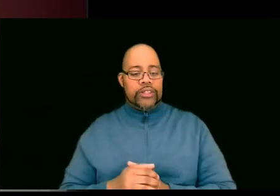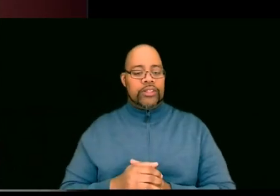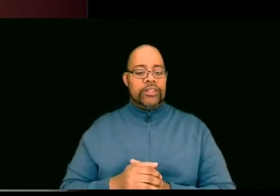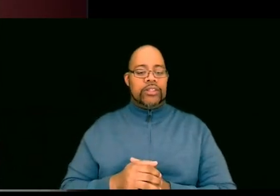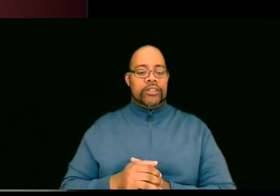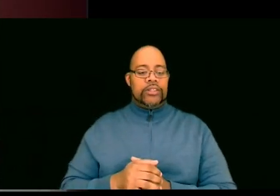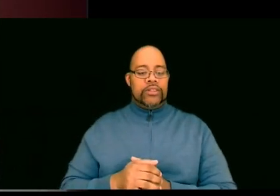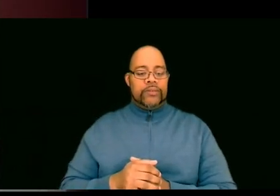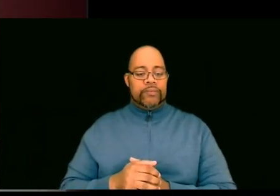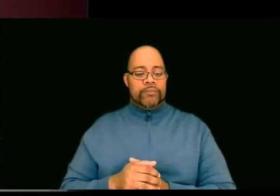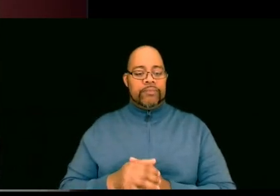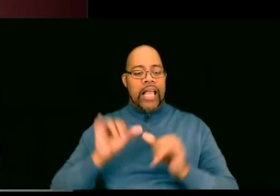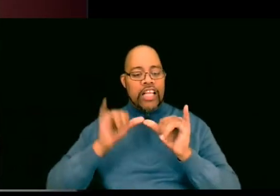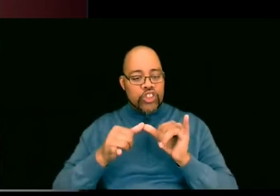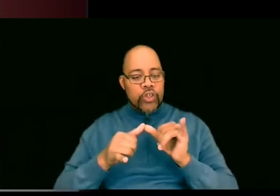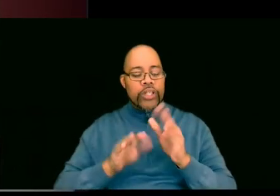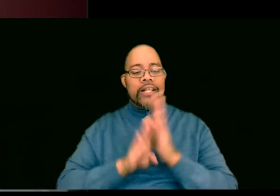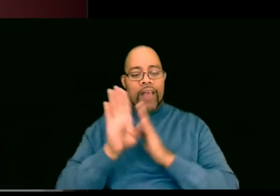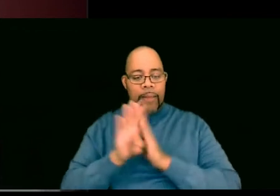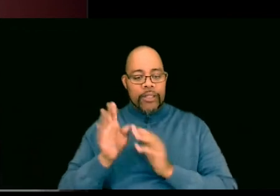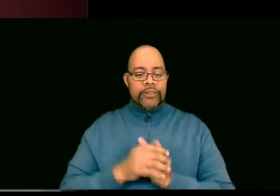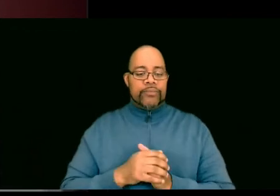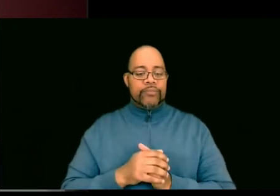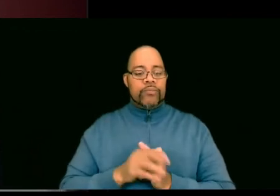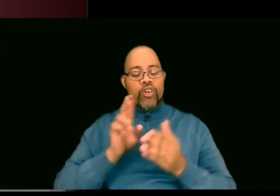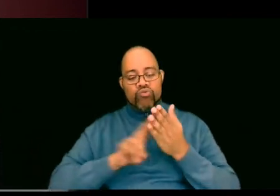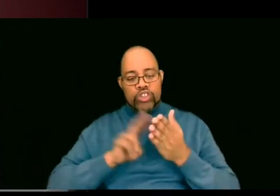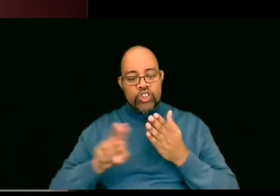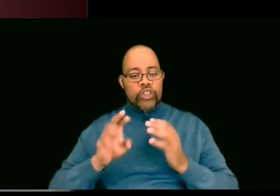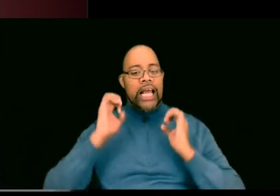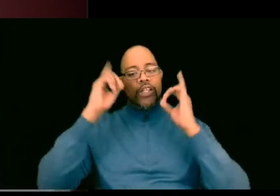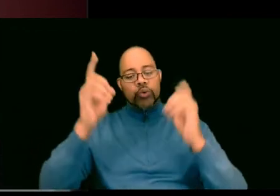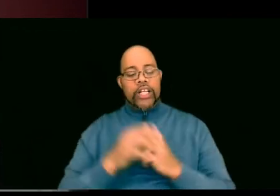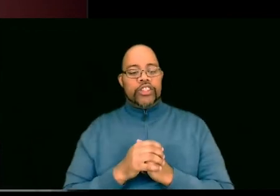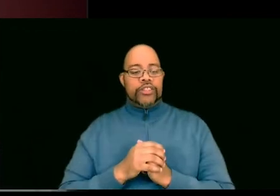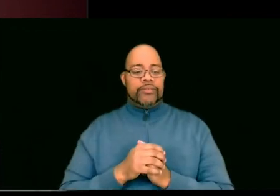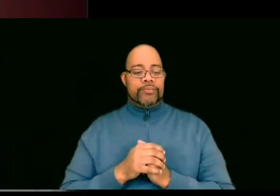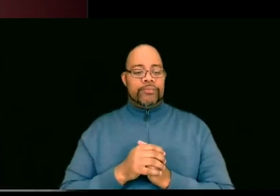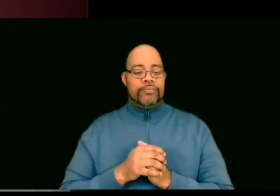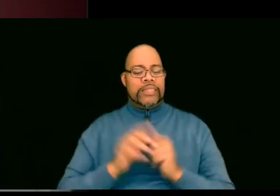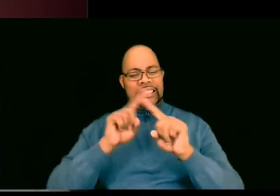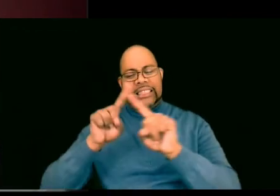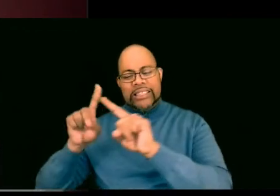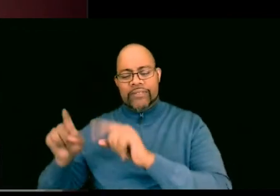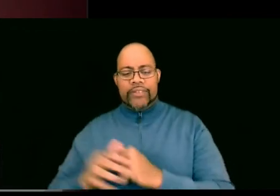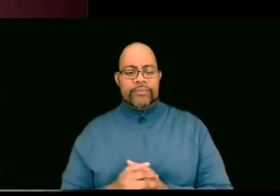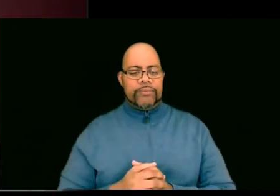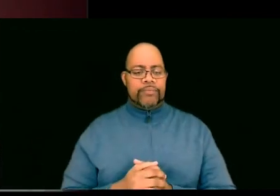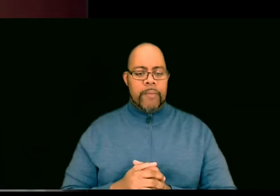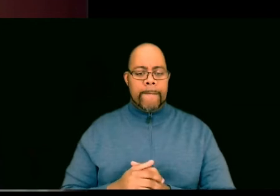ocean, marine, engineering, development, research, education, what have